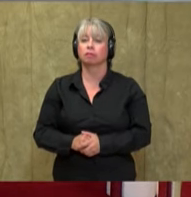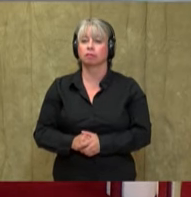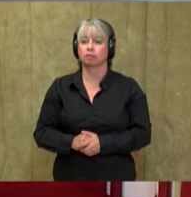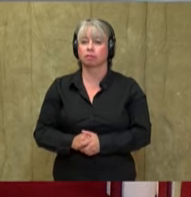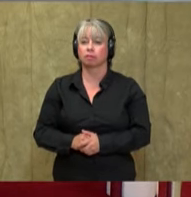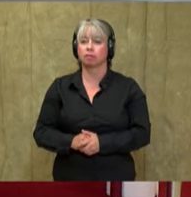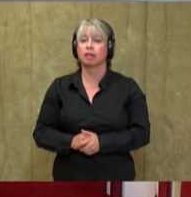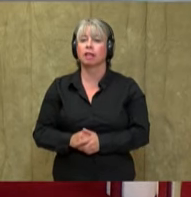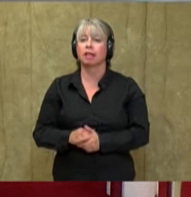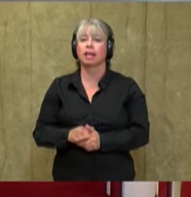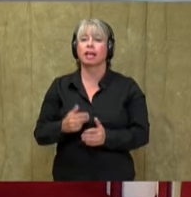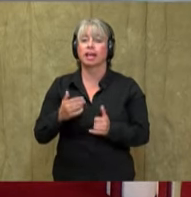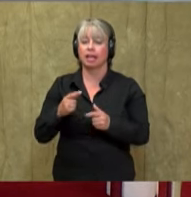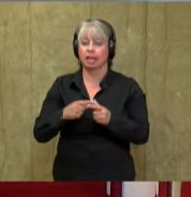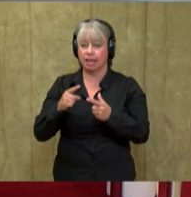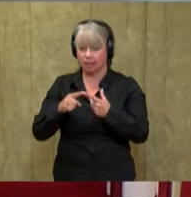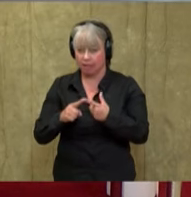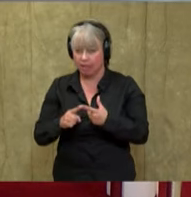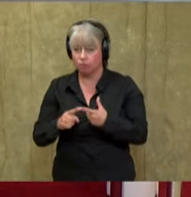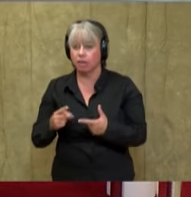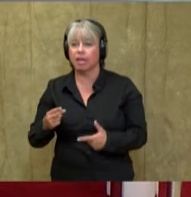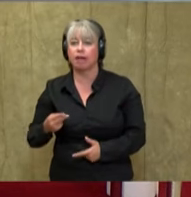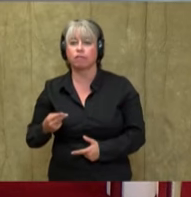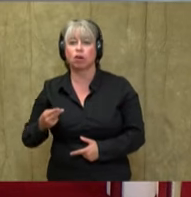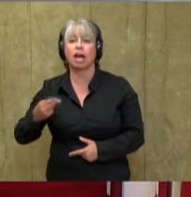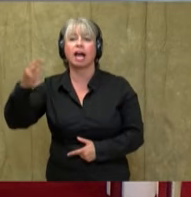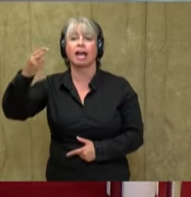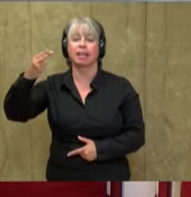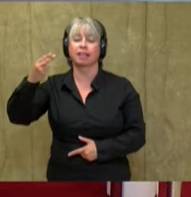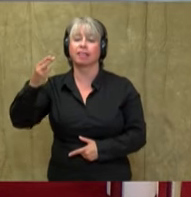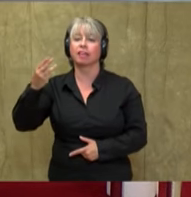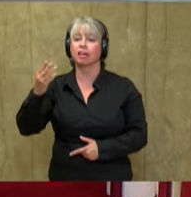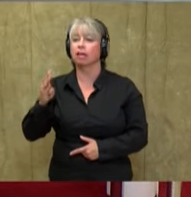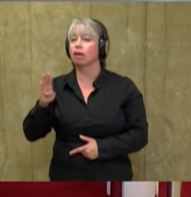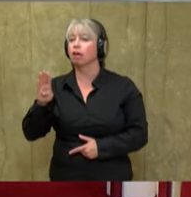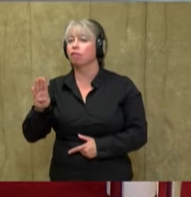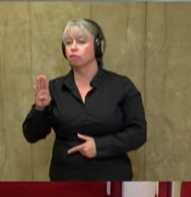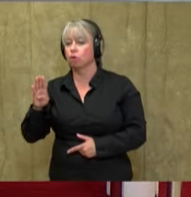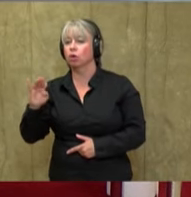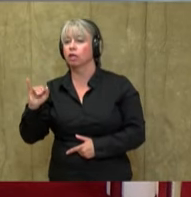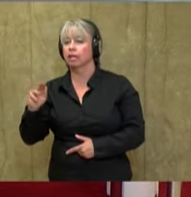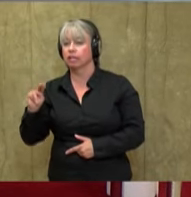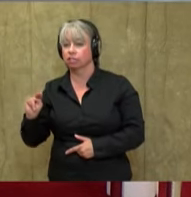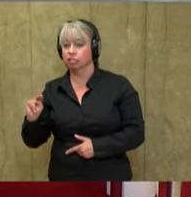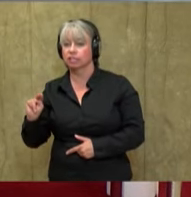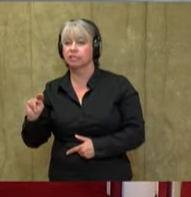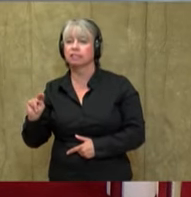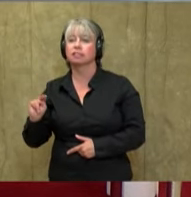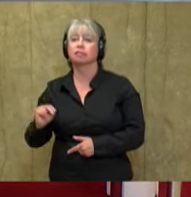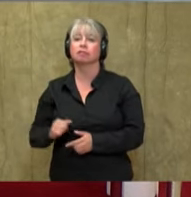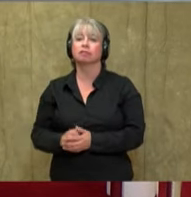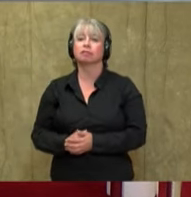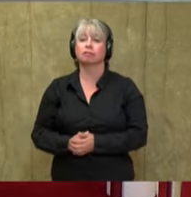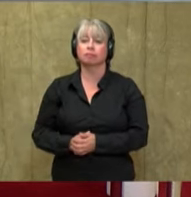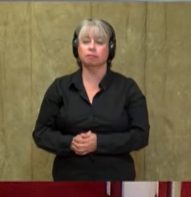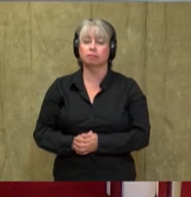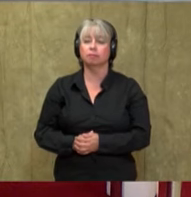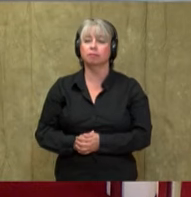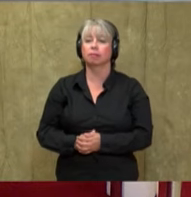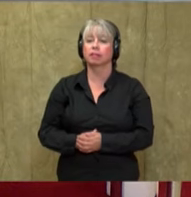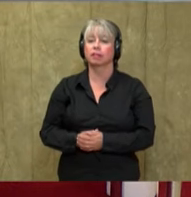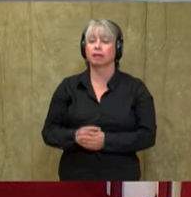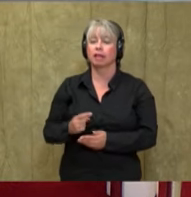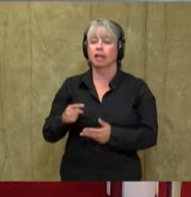and then we have our height, in this case is also 4 here. The height of the mug is 4. And then we have pi, which